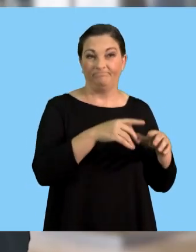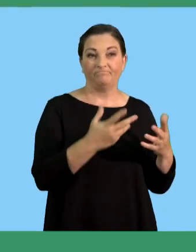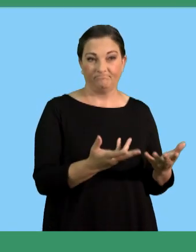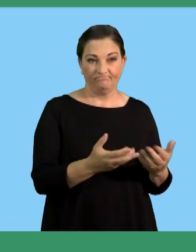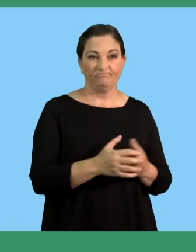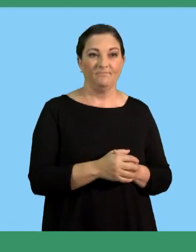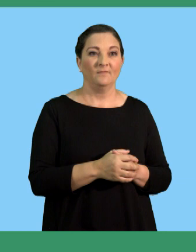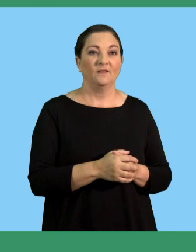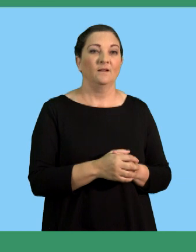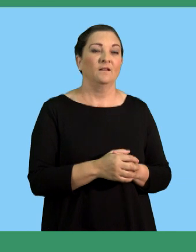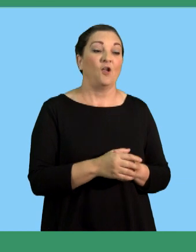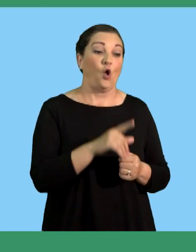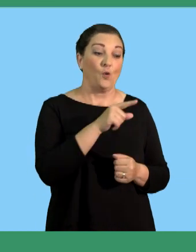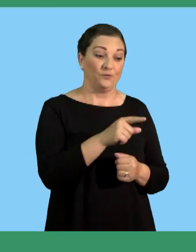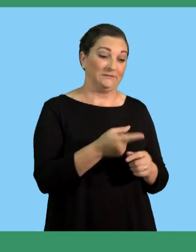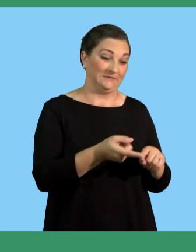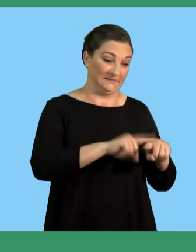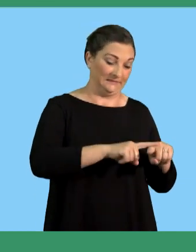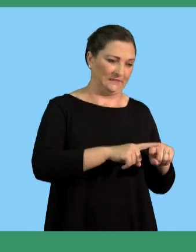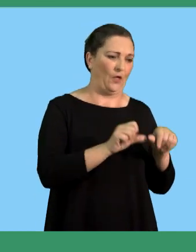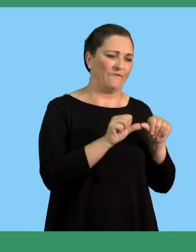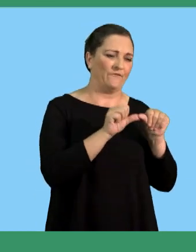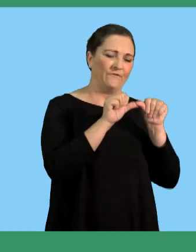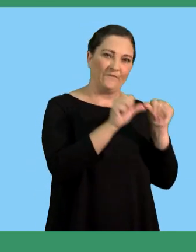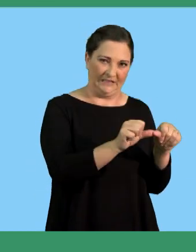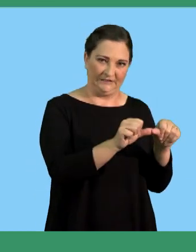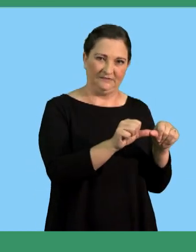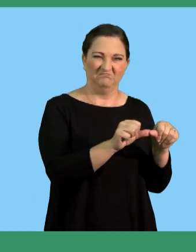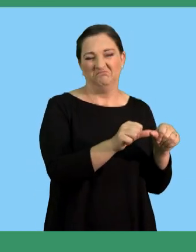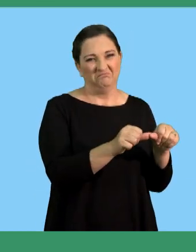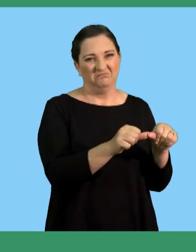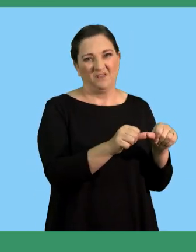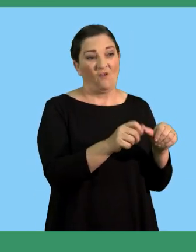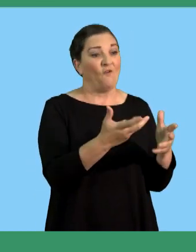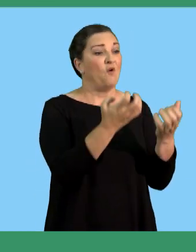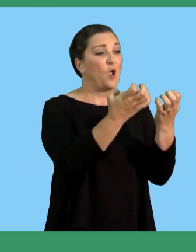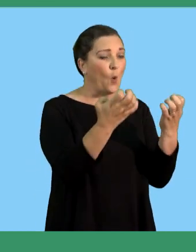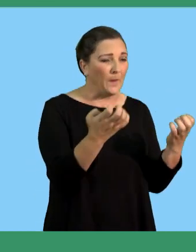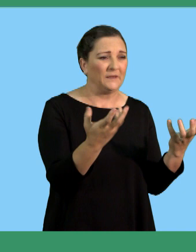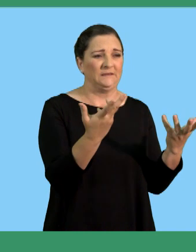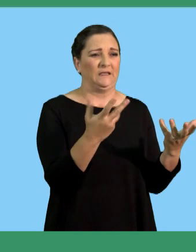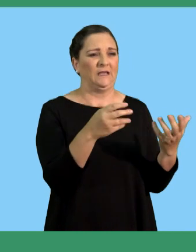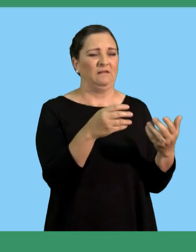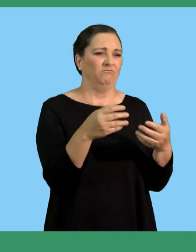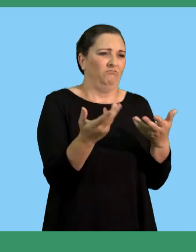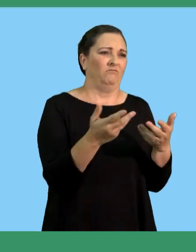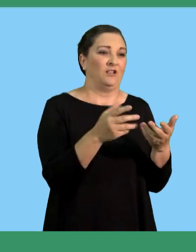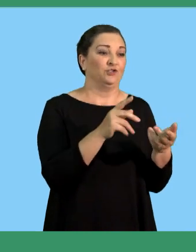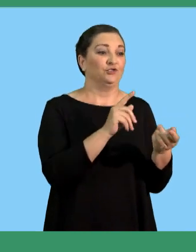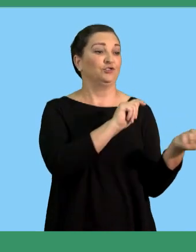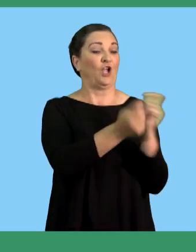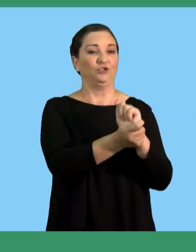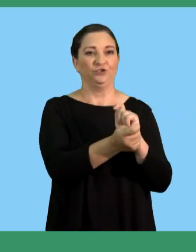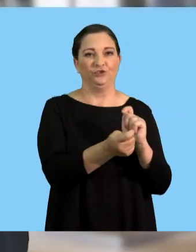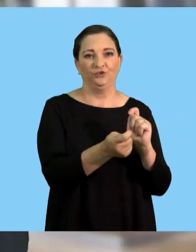So the interest is aimed at the fixed rate regardless of the changes in the economic condition or climate. So this is to